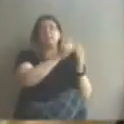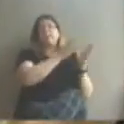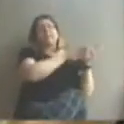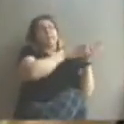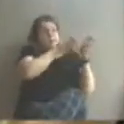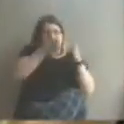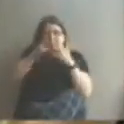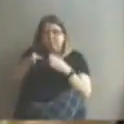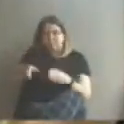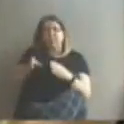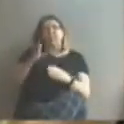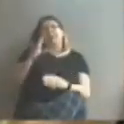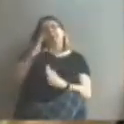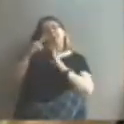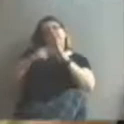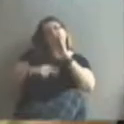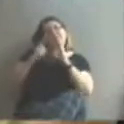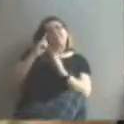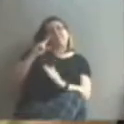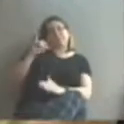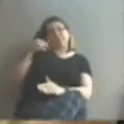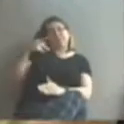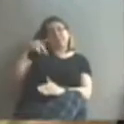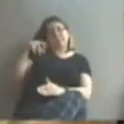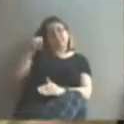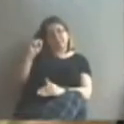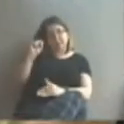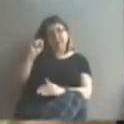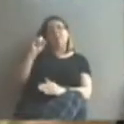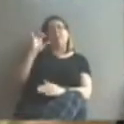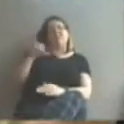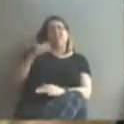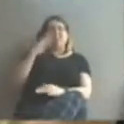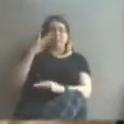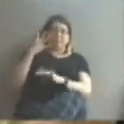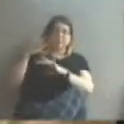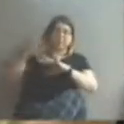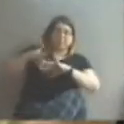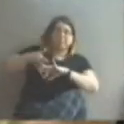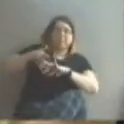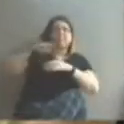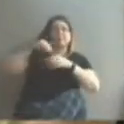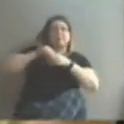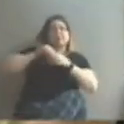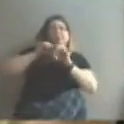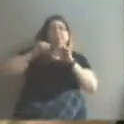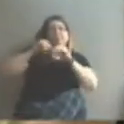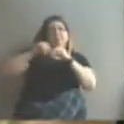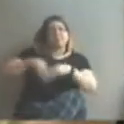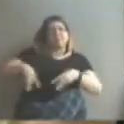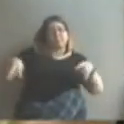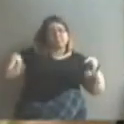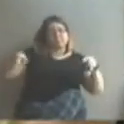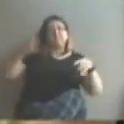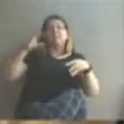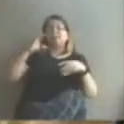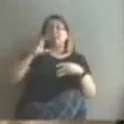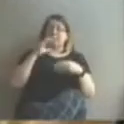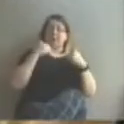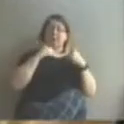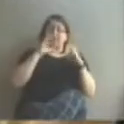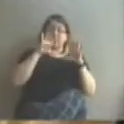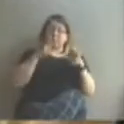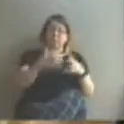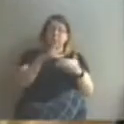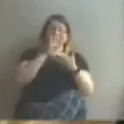Schools. Thus the recommendation to embed that within the organizational chart. Because of the work that we've been doing with a cohort of schools for the last